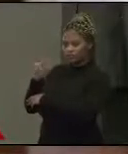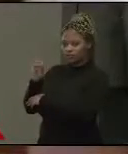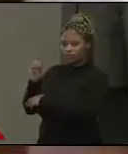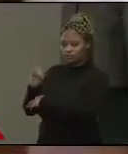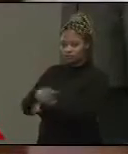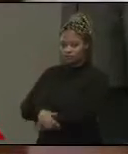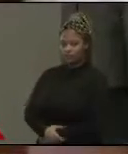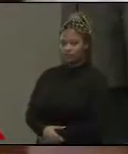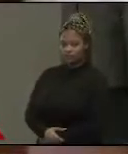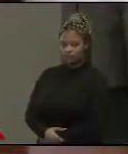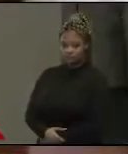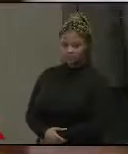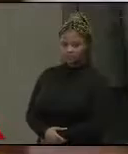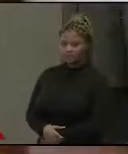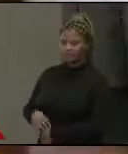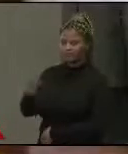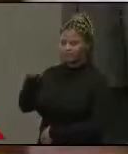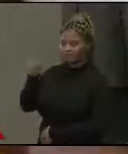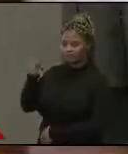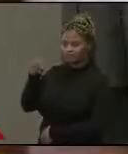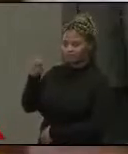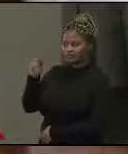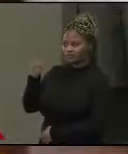Amampondo ahambe ezifaka kuyo yonke into.